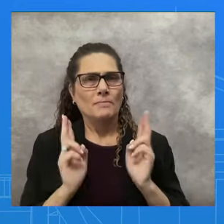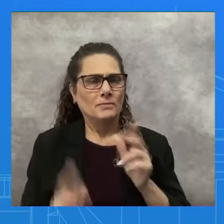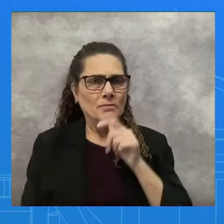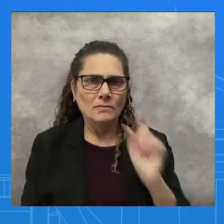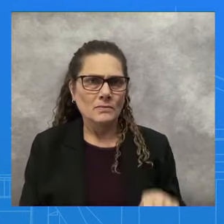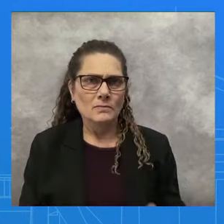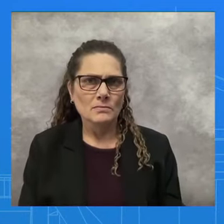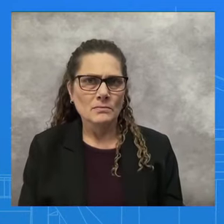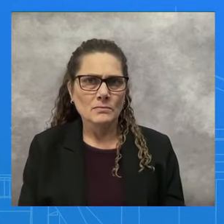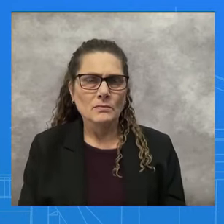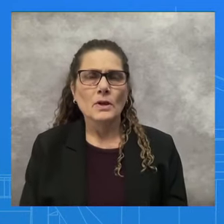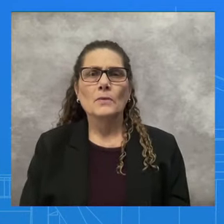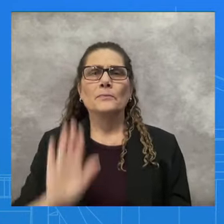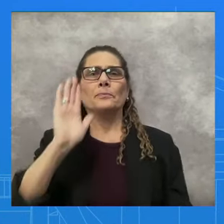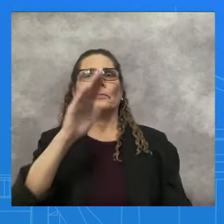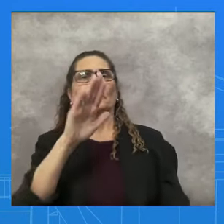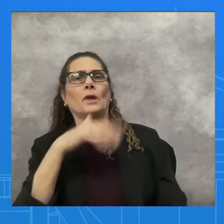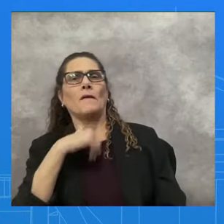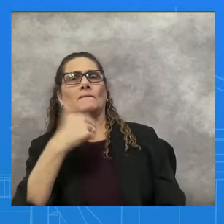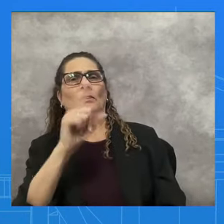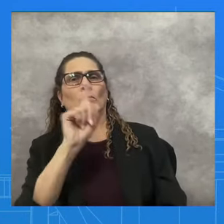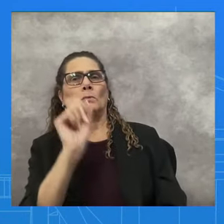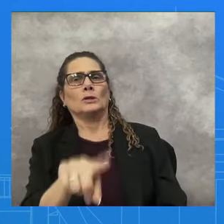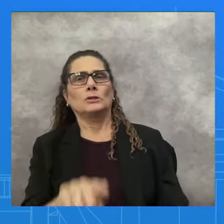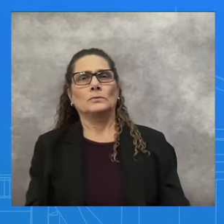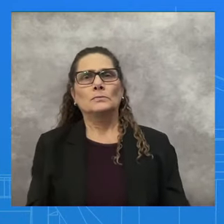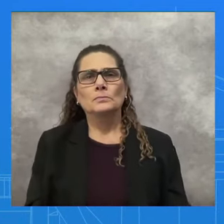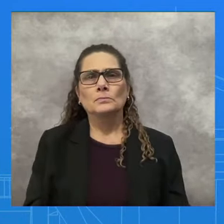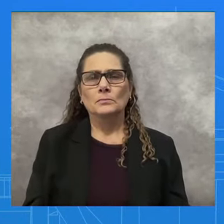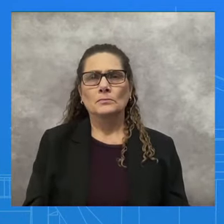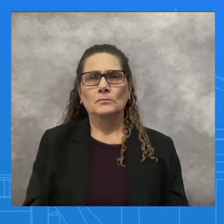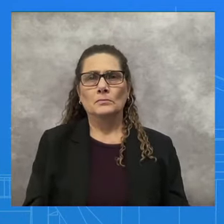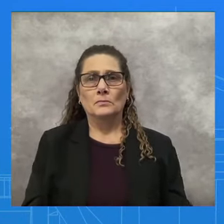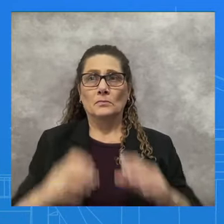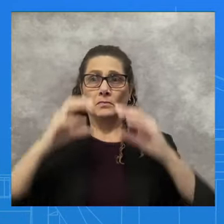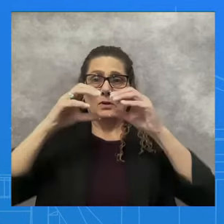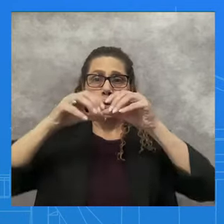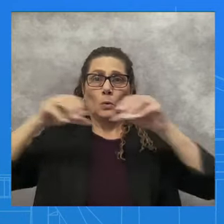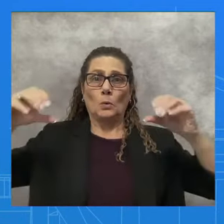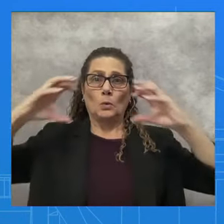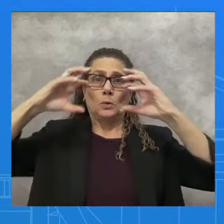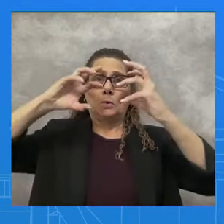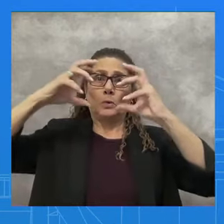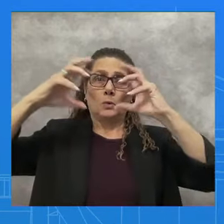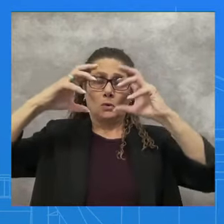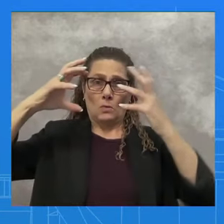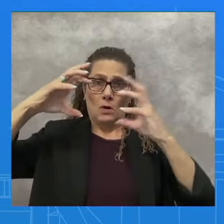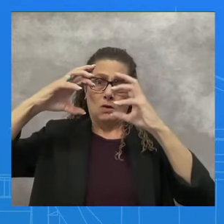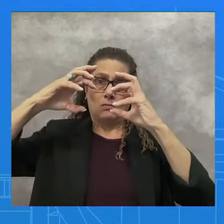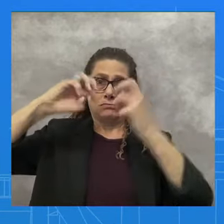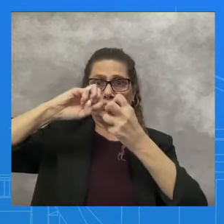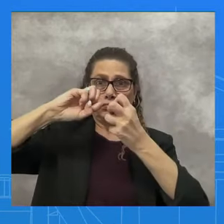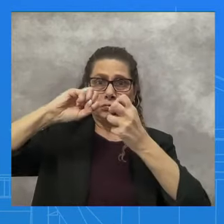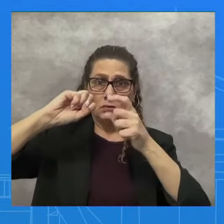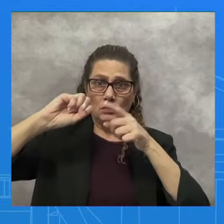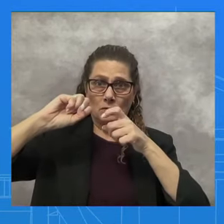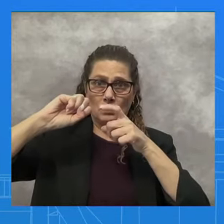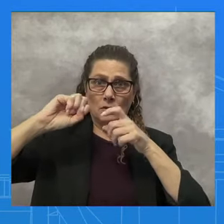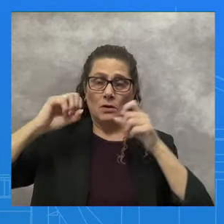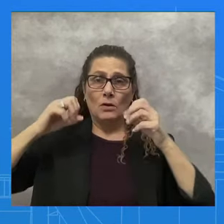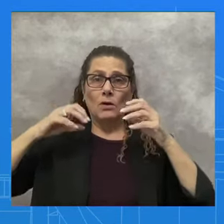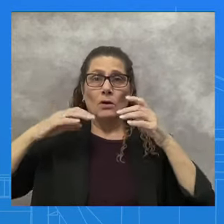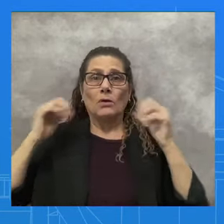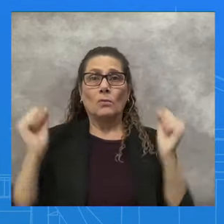to cripple satellites can be used to drive everything from weather forecasting to wars. You say this is something that